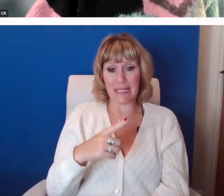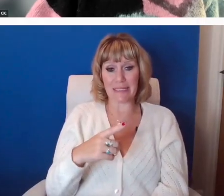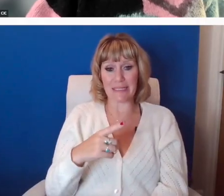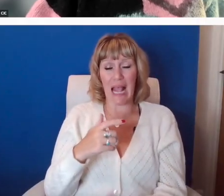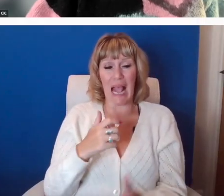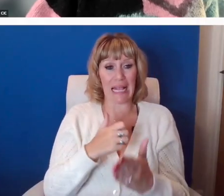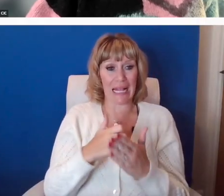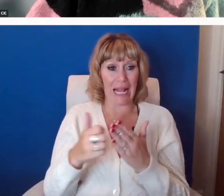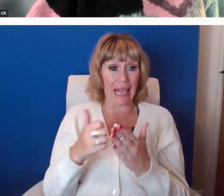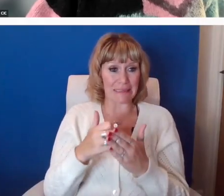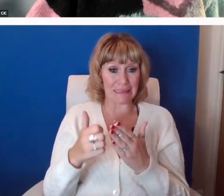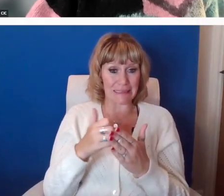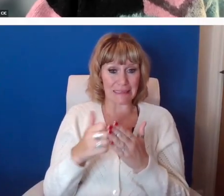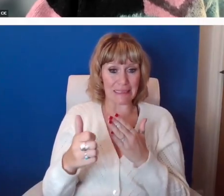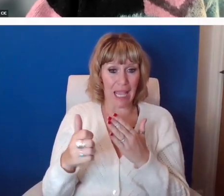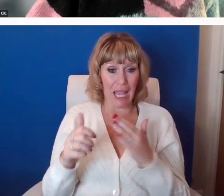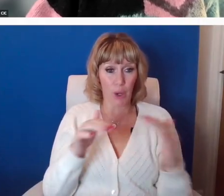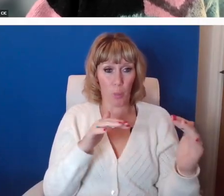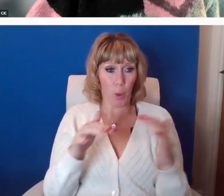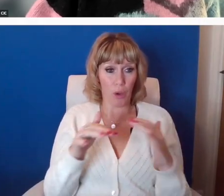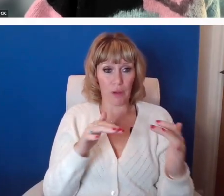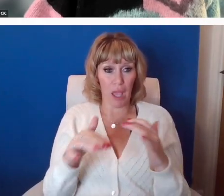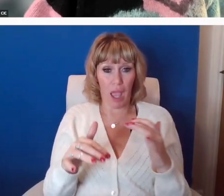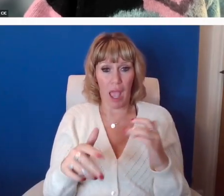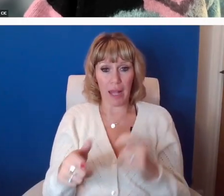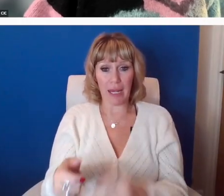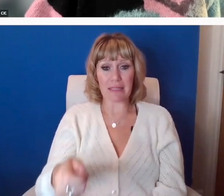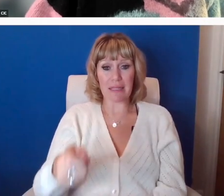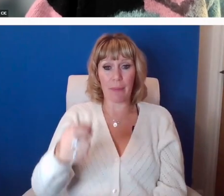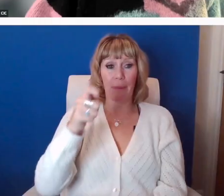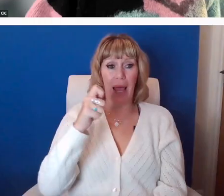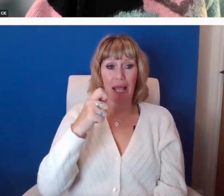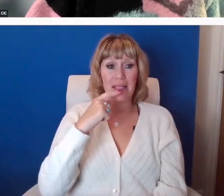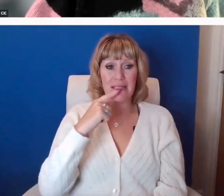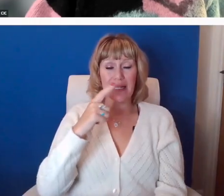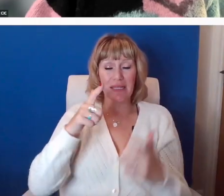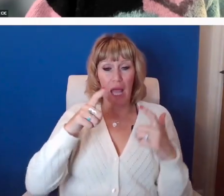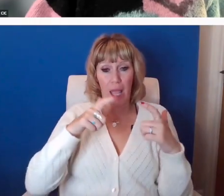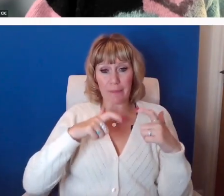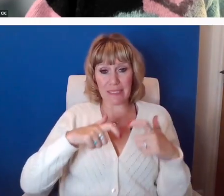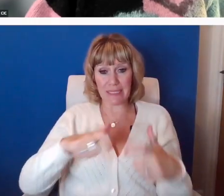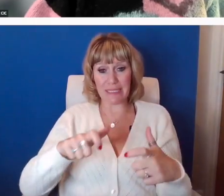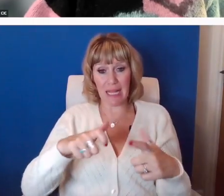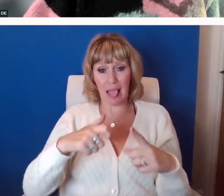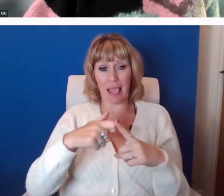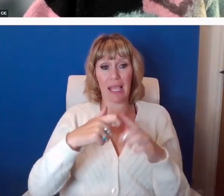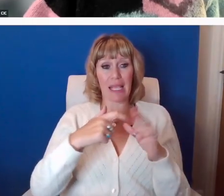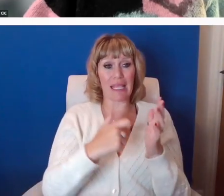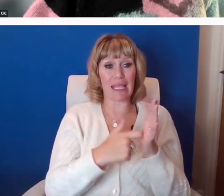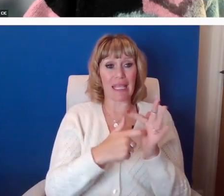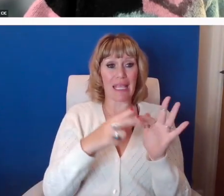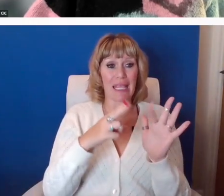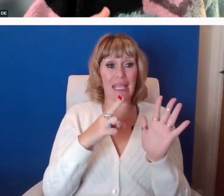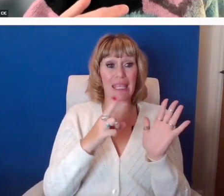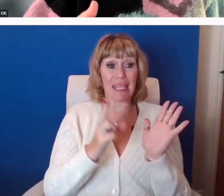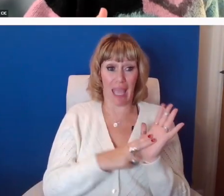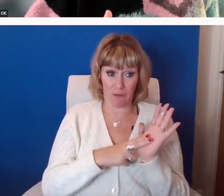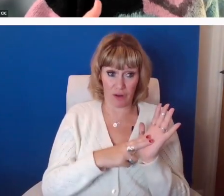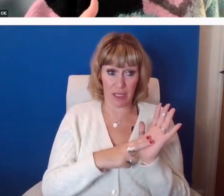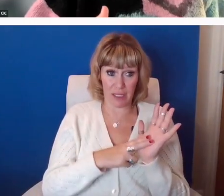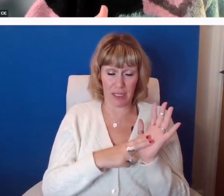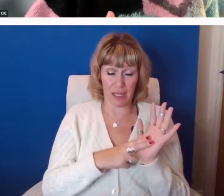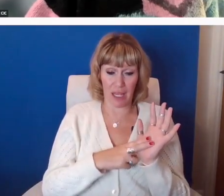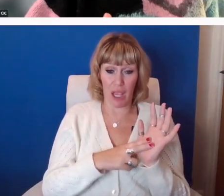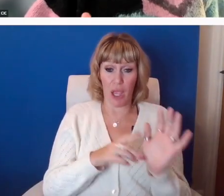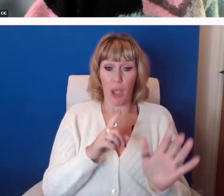red heart on it and the words, I'm still Karen. I was so pleased to have this in the show because I think it just, it just